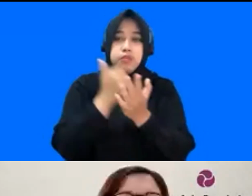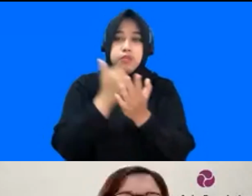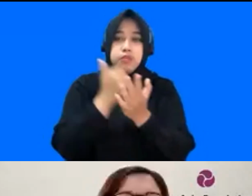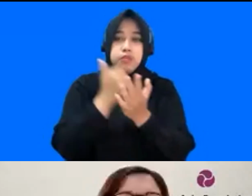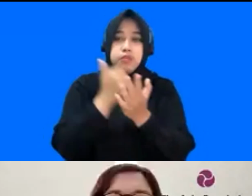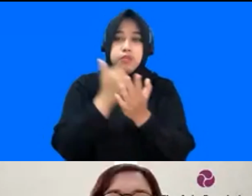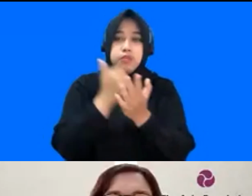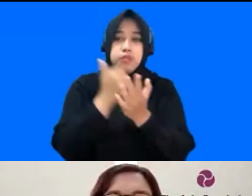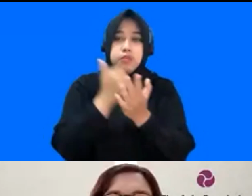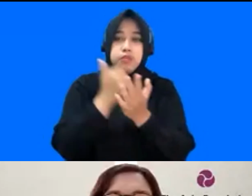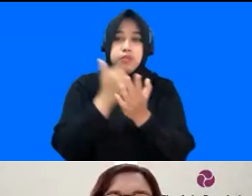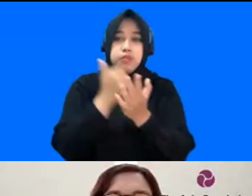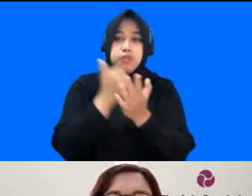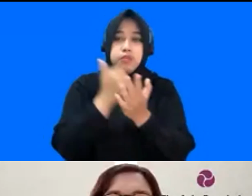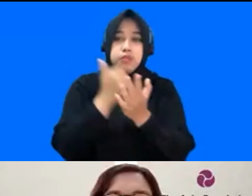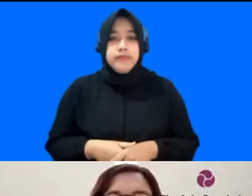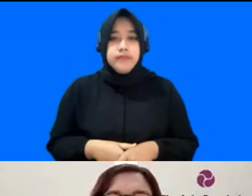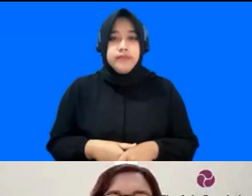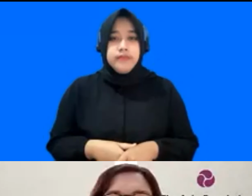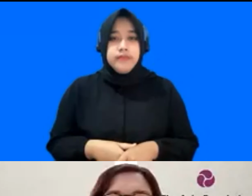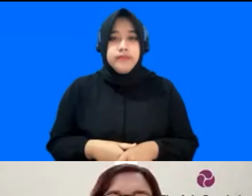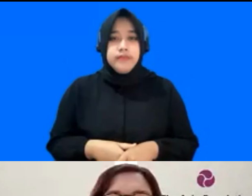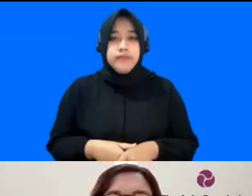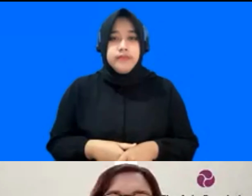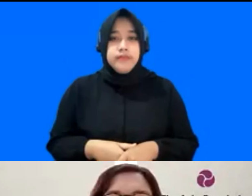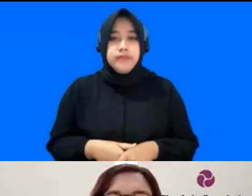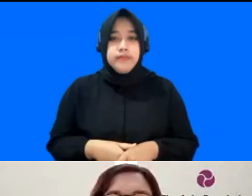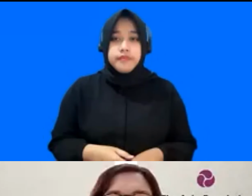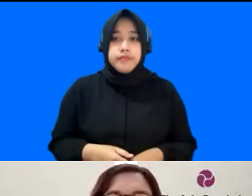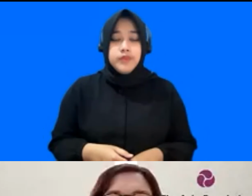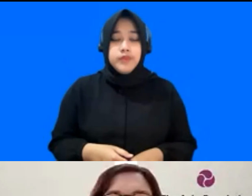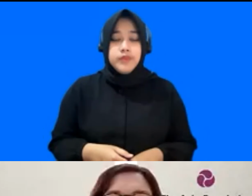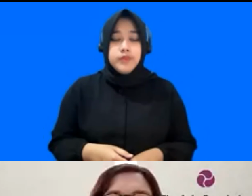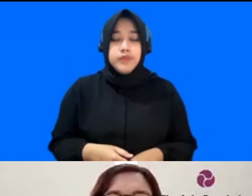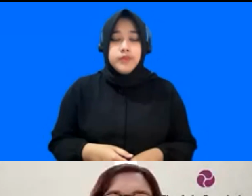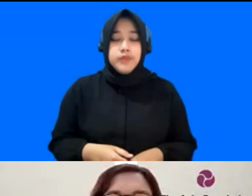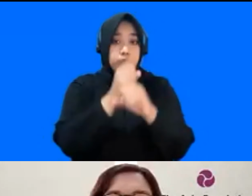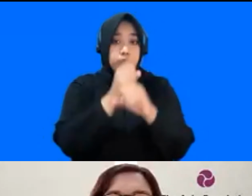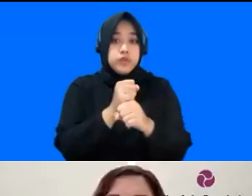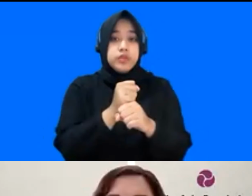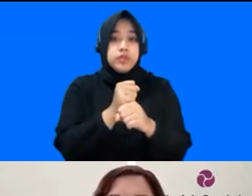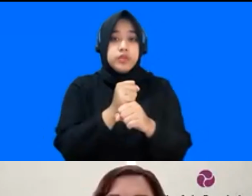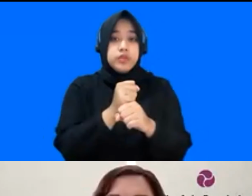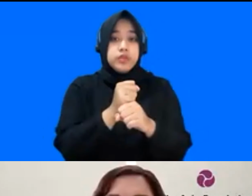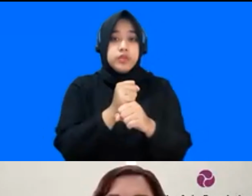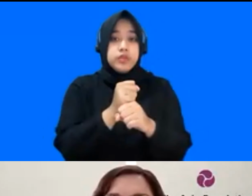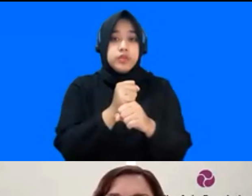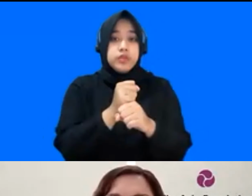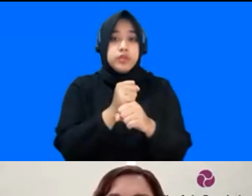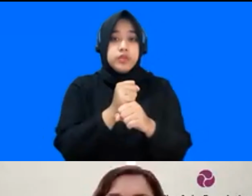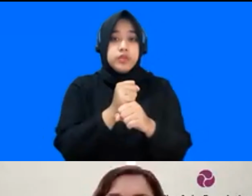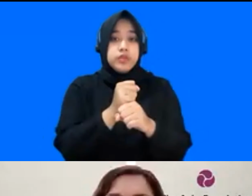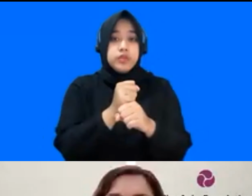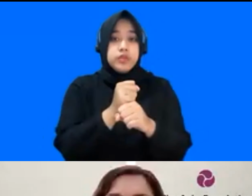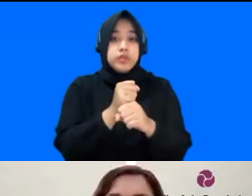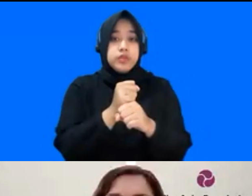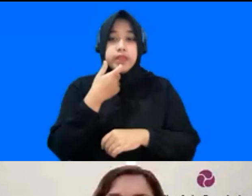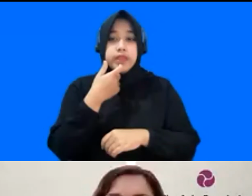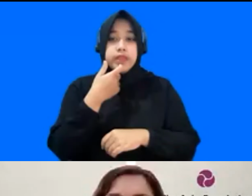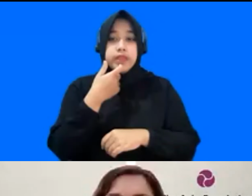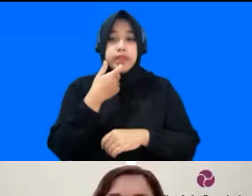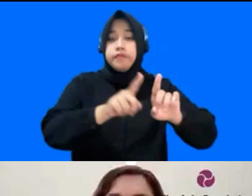on transferring our framework, not only to other cities in Malaysia, but across the region. So